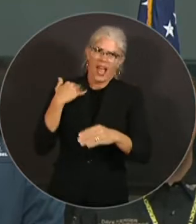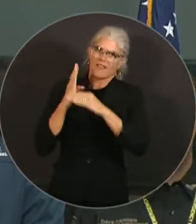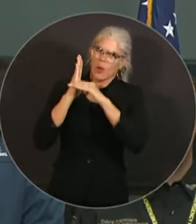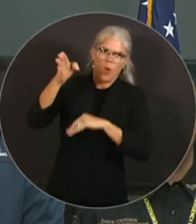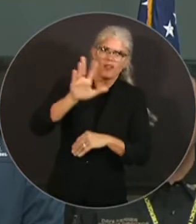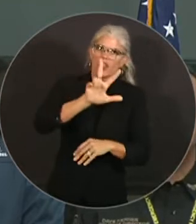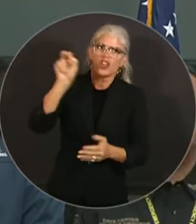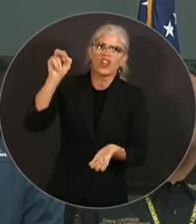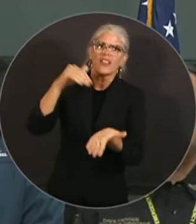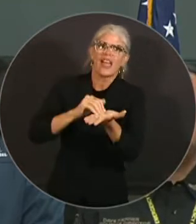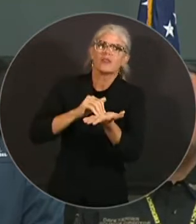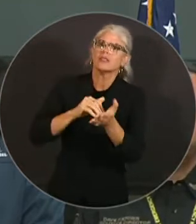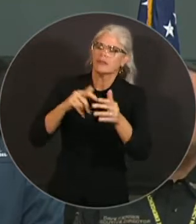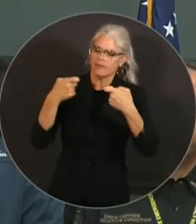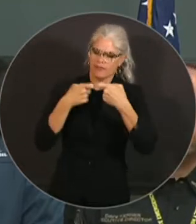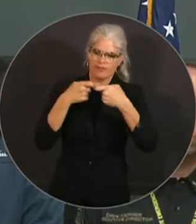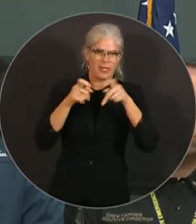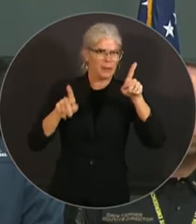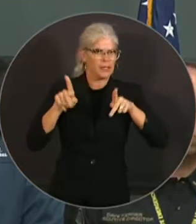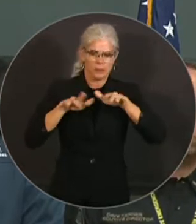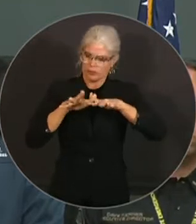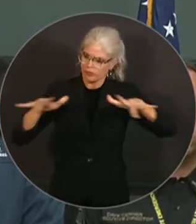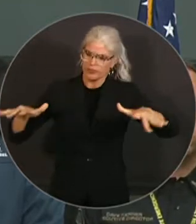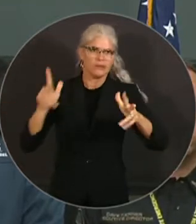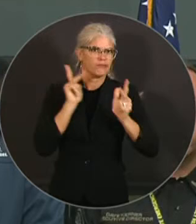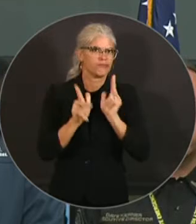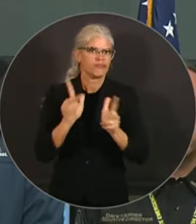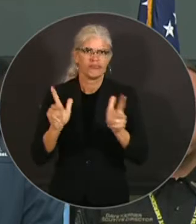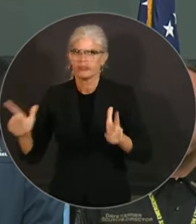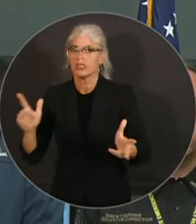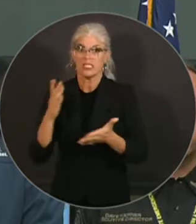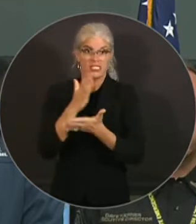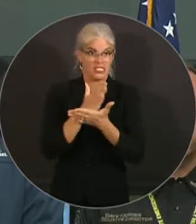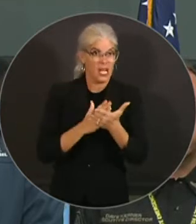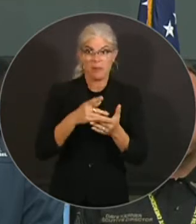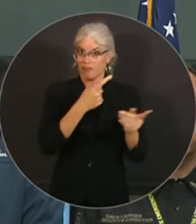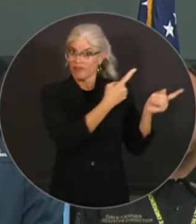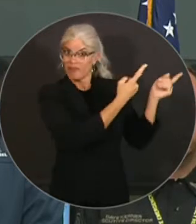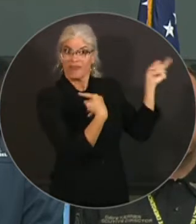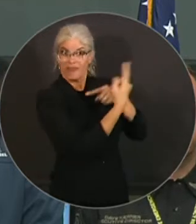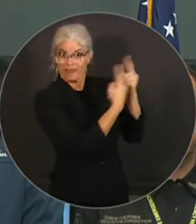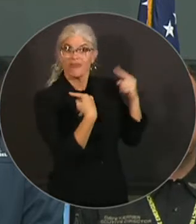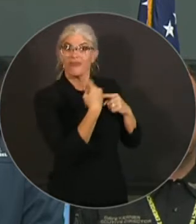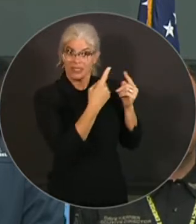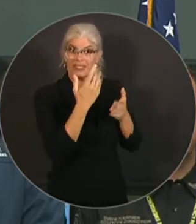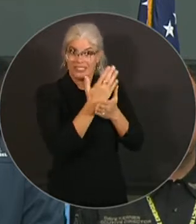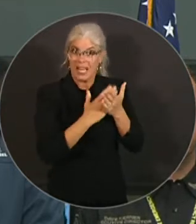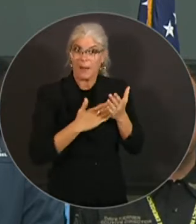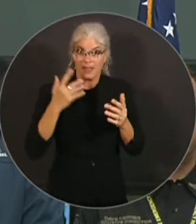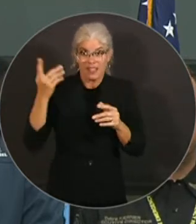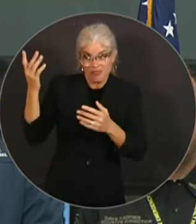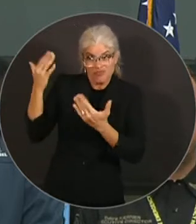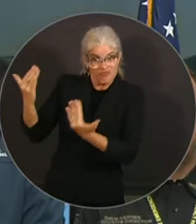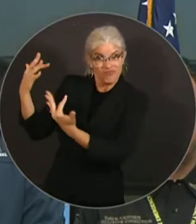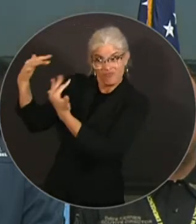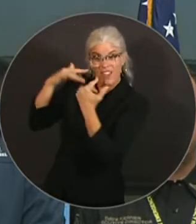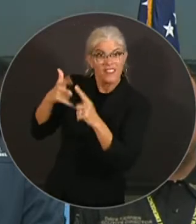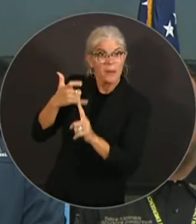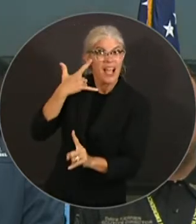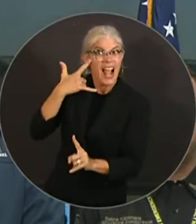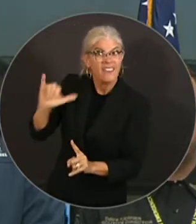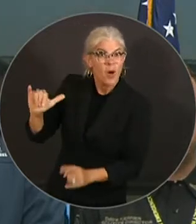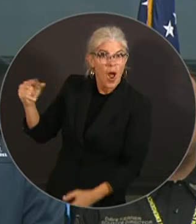linemen. Many are still en route. Some of them are coming from as far away as California. You still have ongoing major